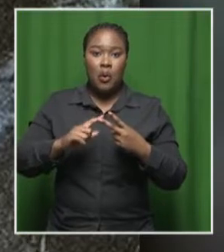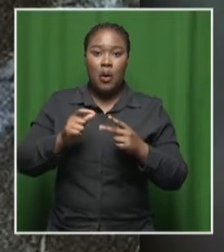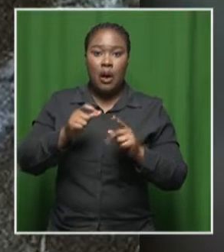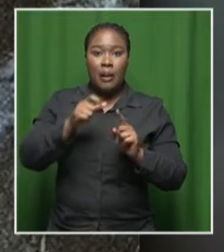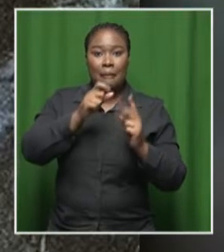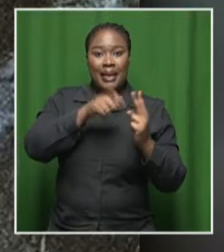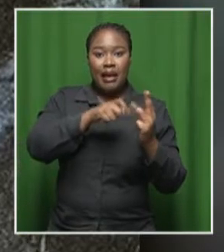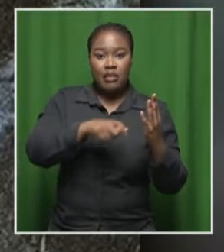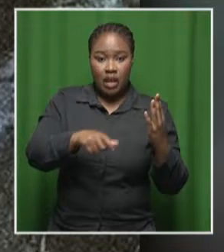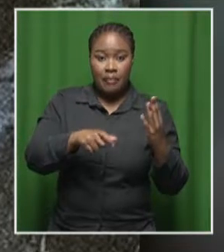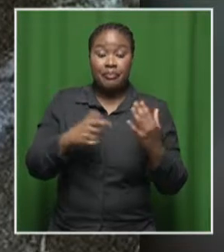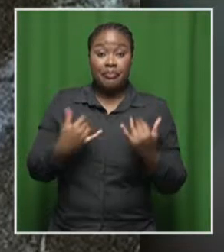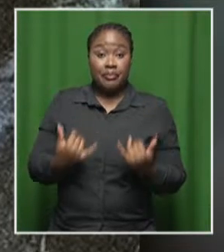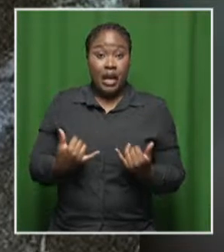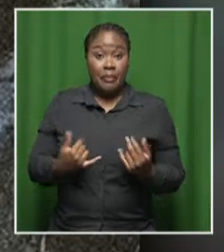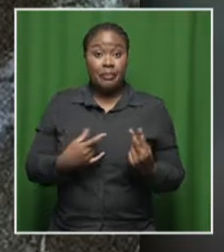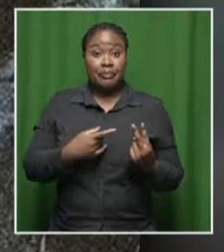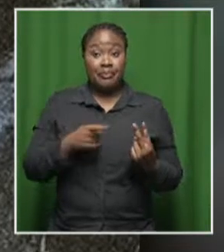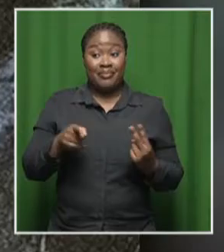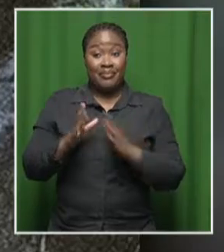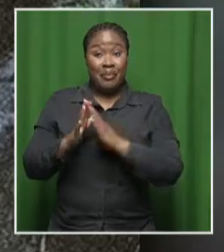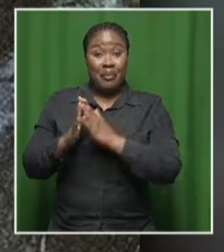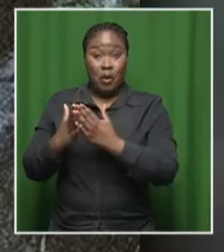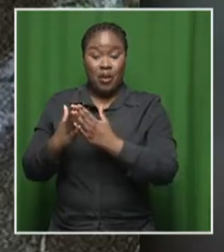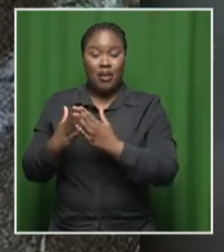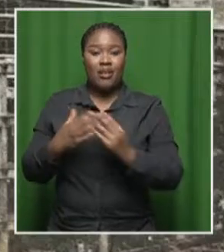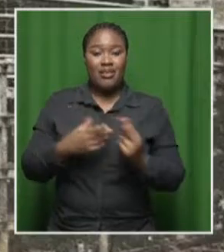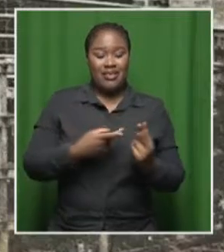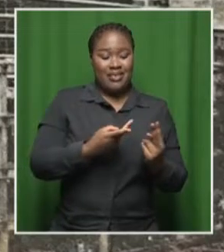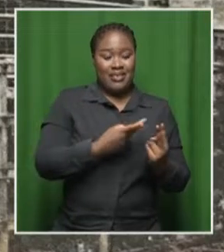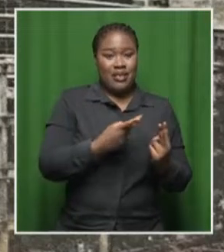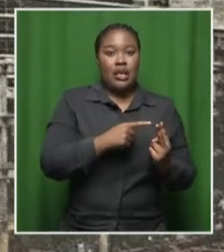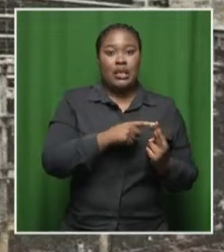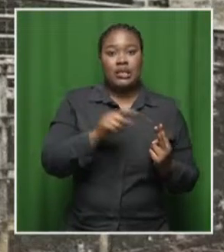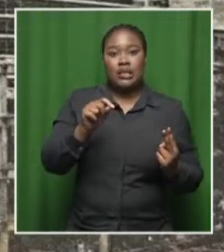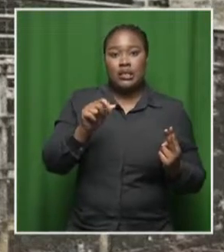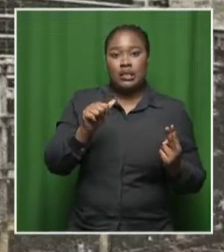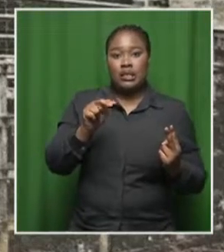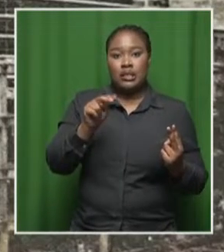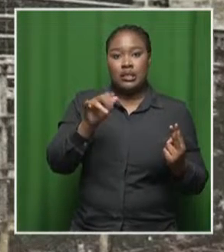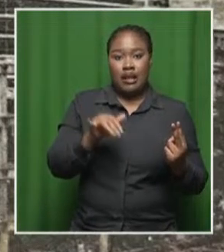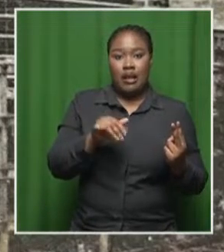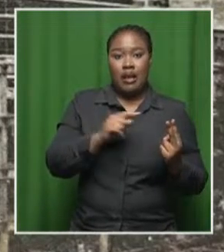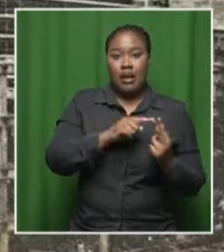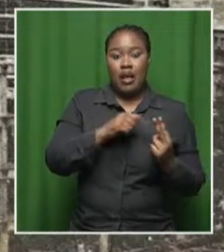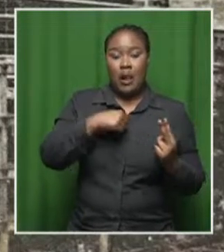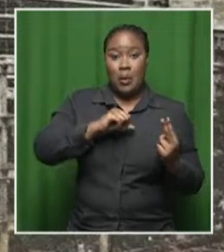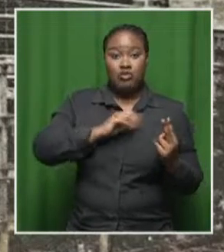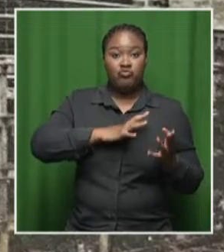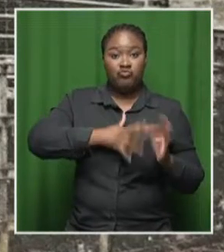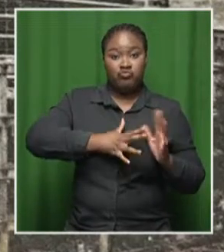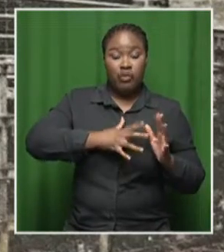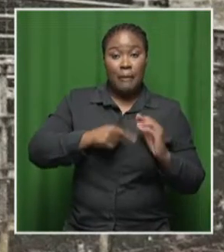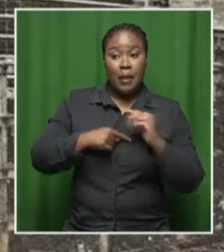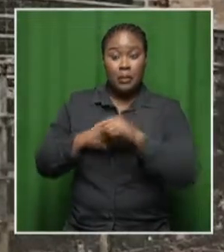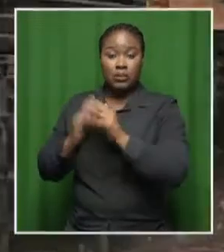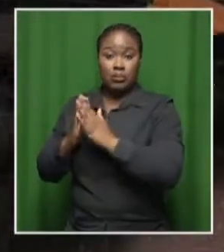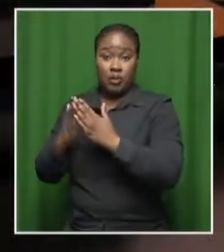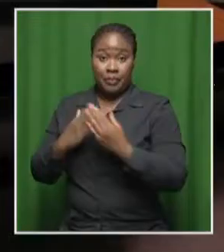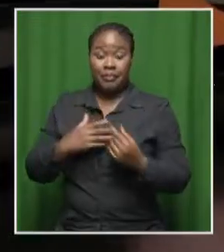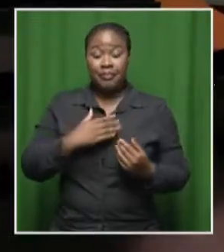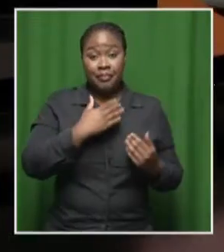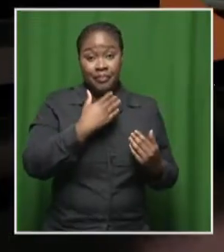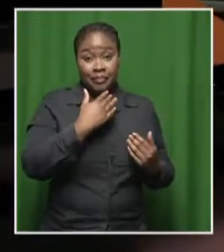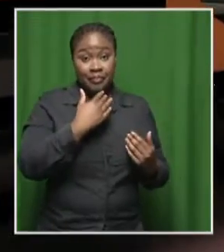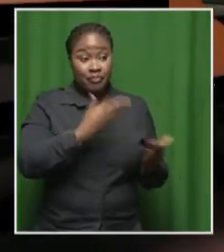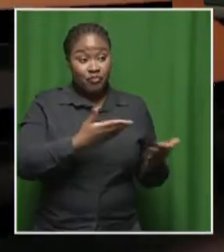this morning we are in conversation about the book with the author Tanya Zack. Very good morning to you, Tanya. Thanks for joining us. Welcome. Good morning, Simpiwe. Thank you for having